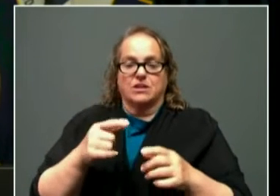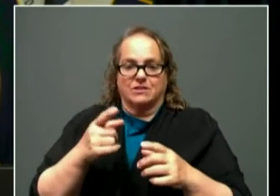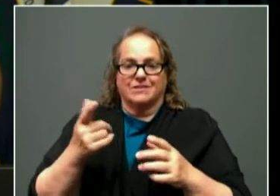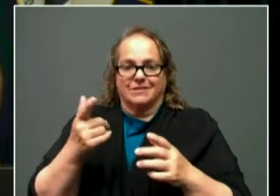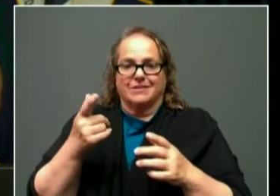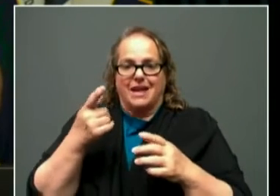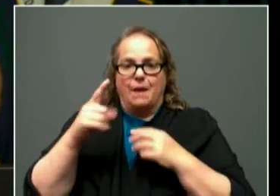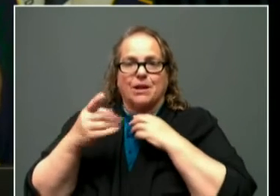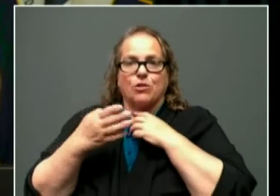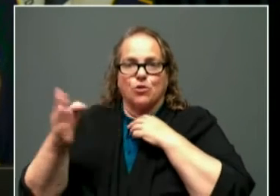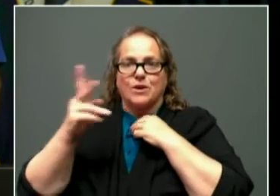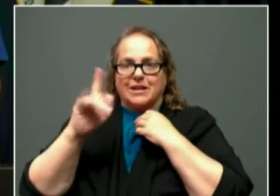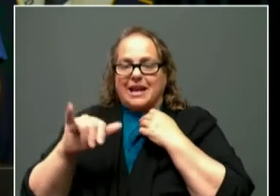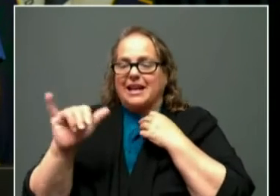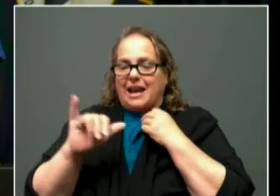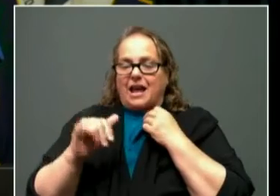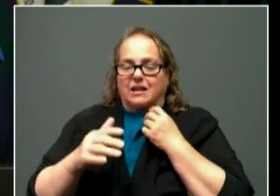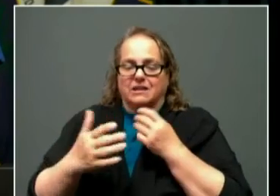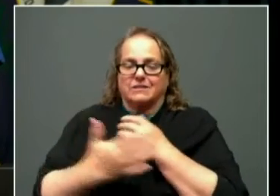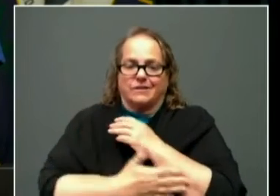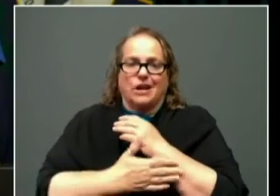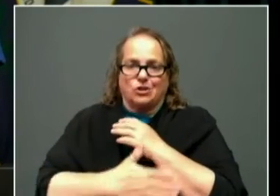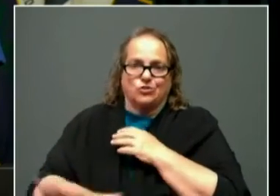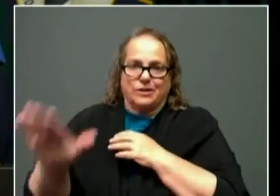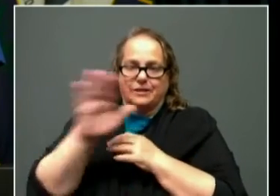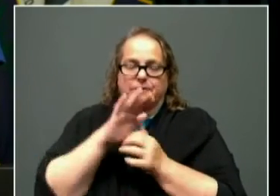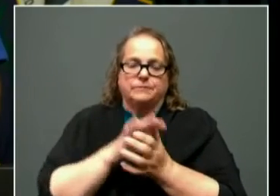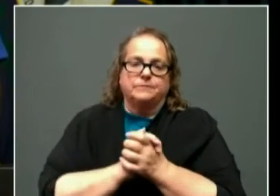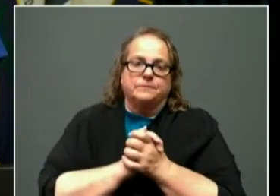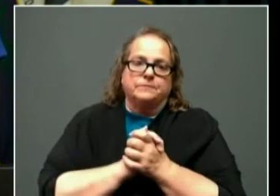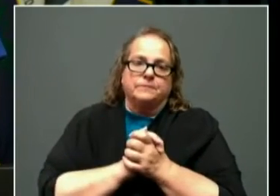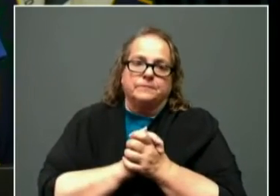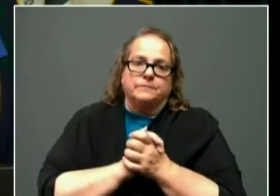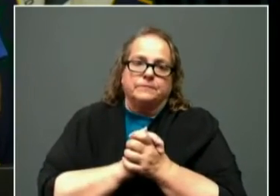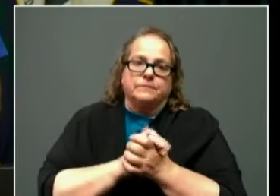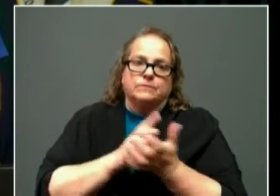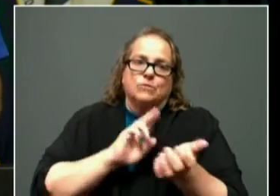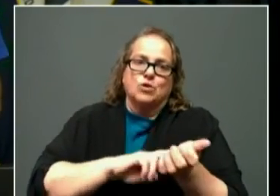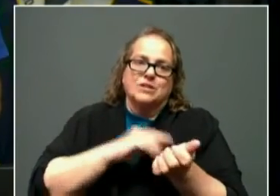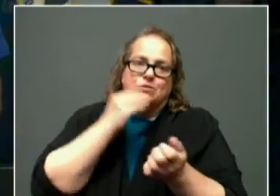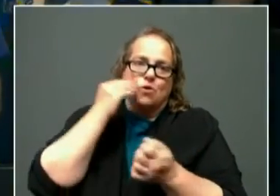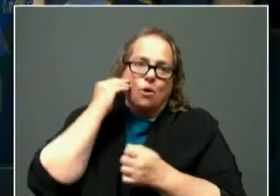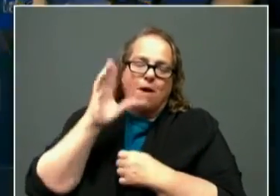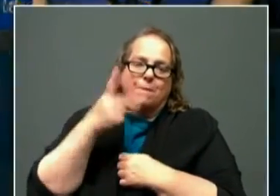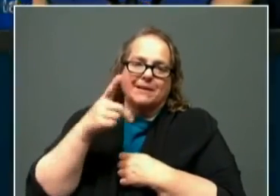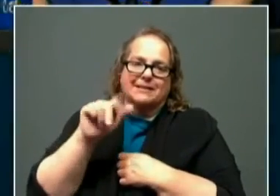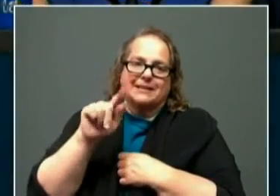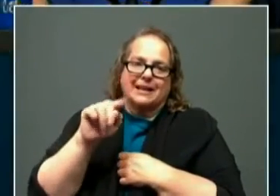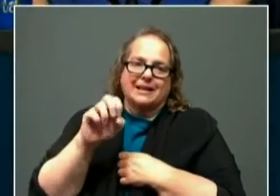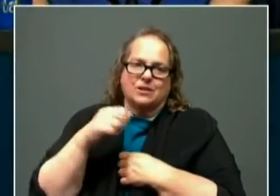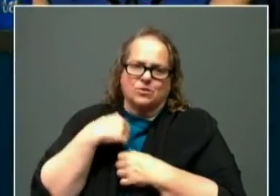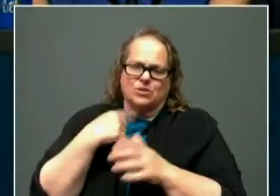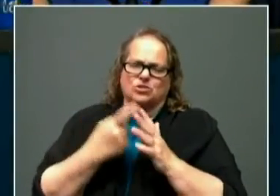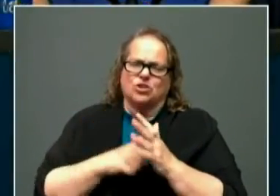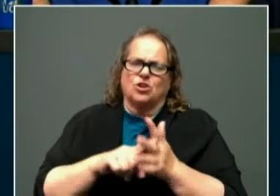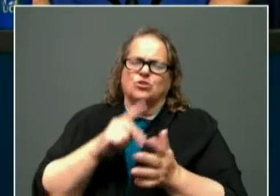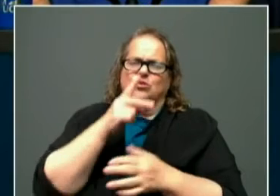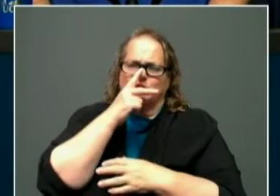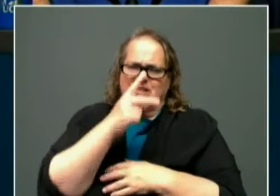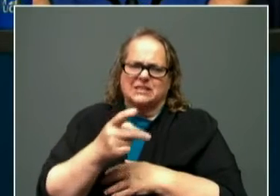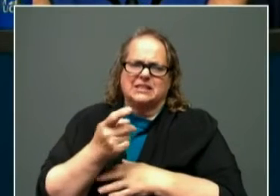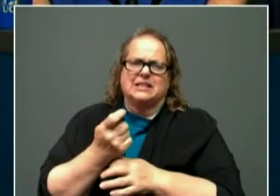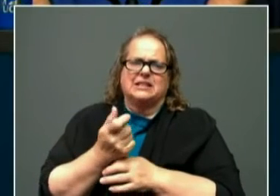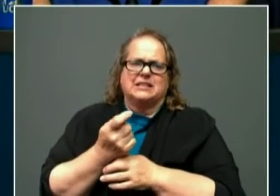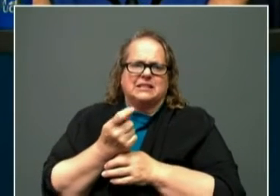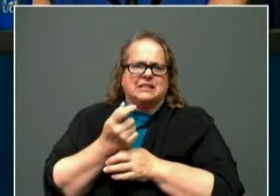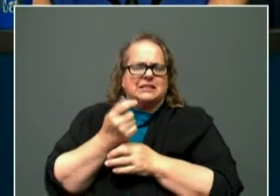is throughout the country. Long-term care update. We're starting to maybe see